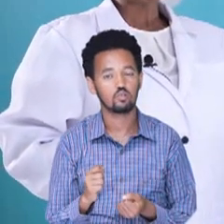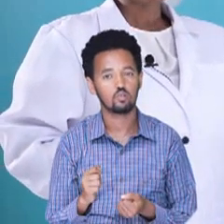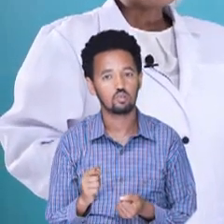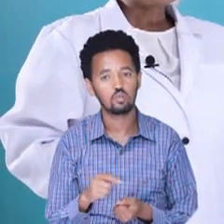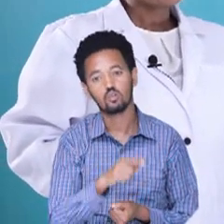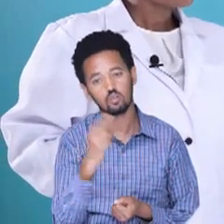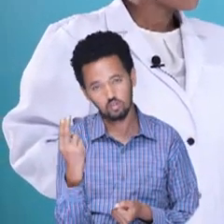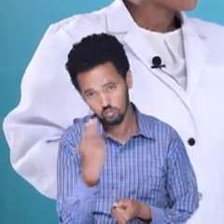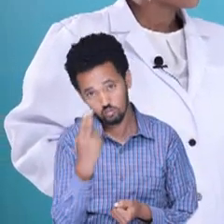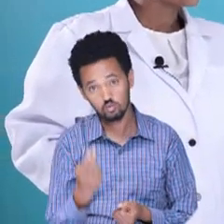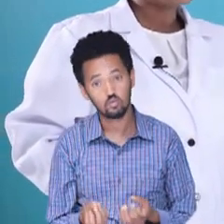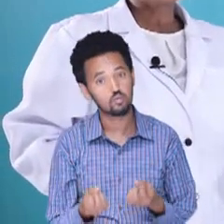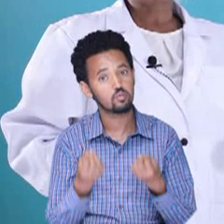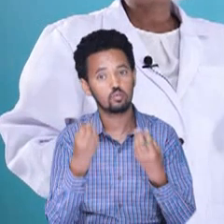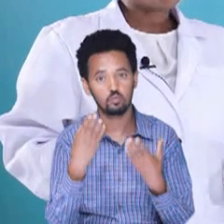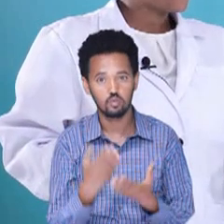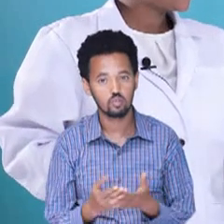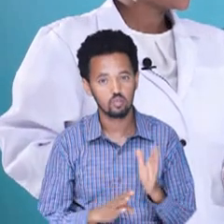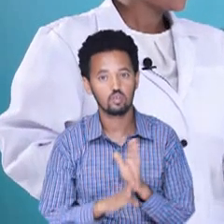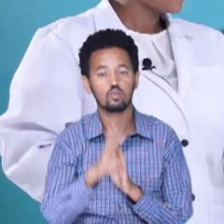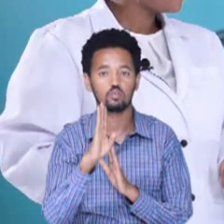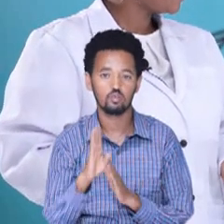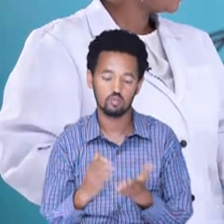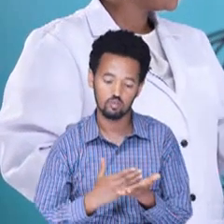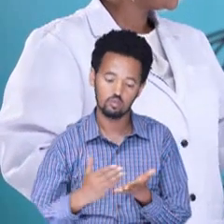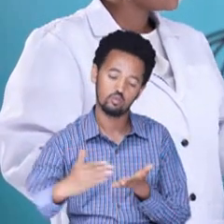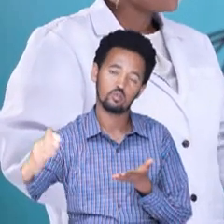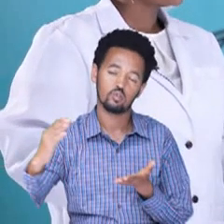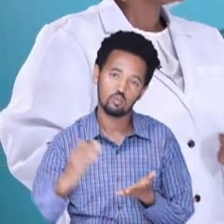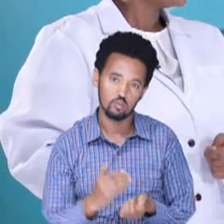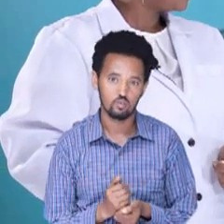They are used mainly for grazing purpose and